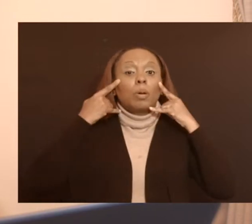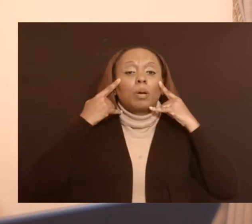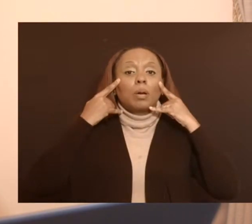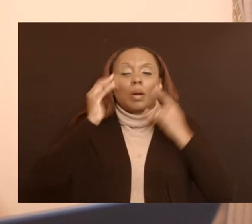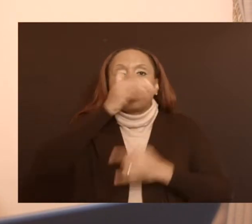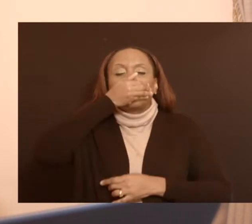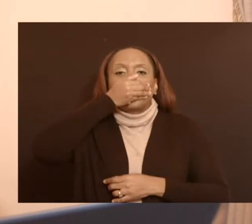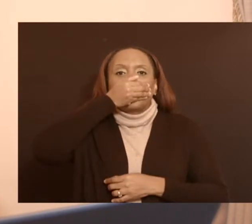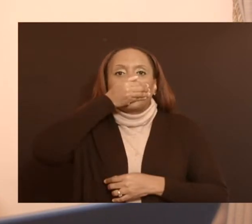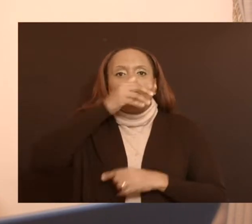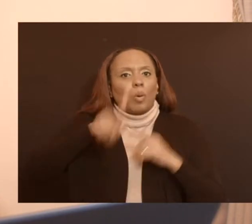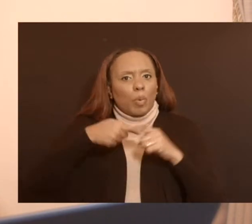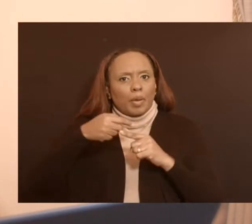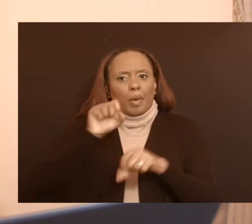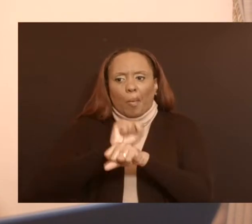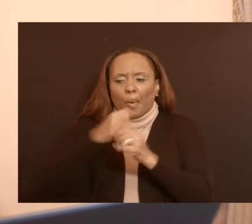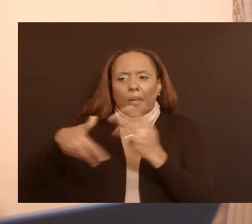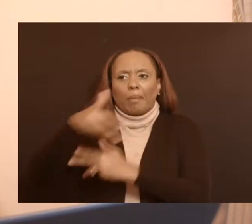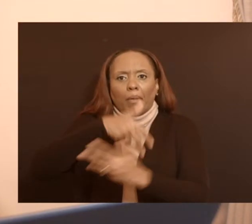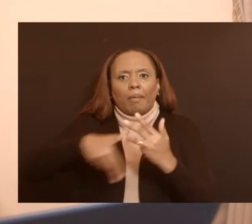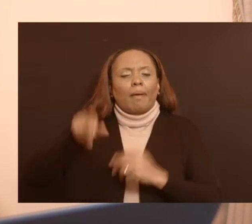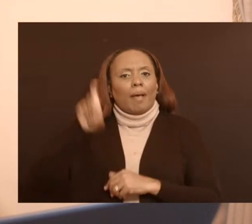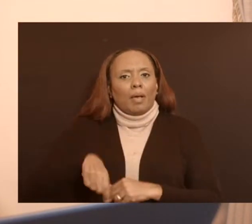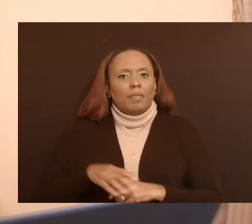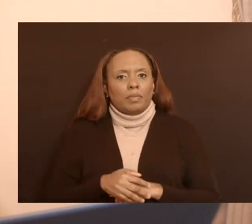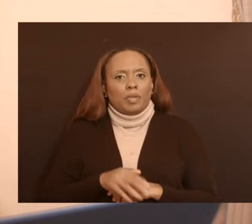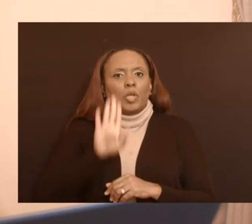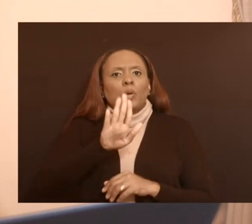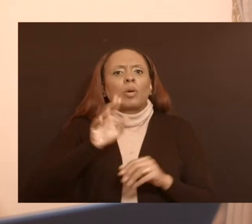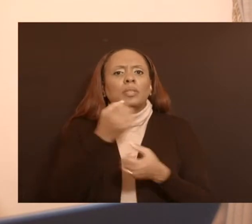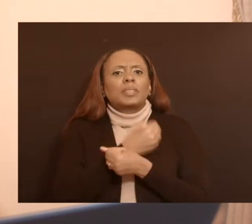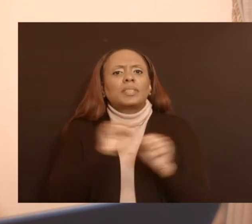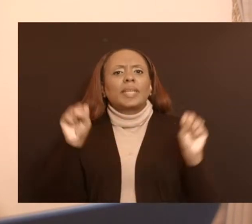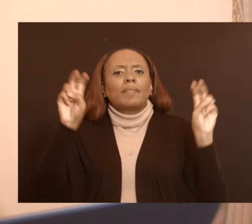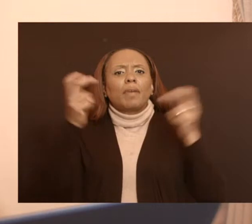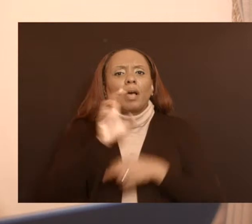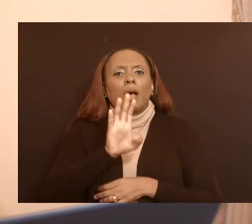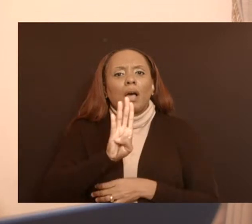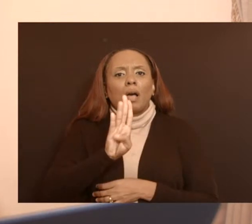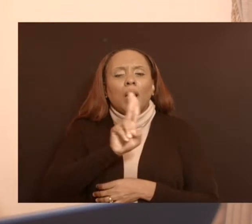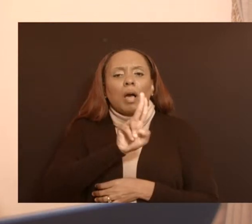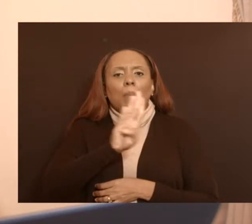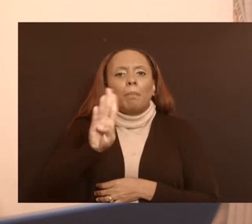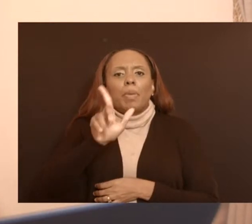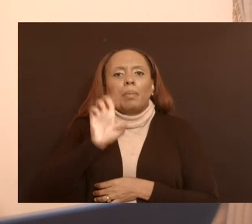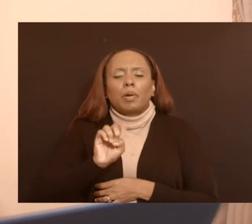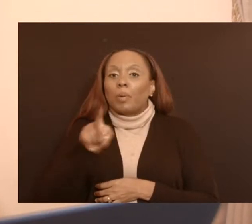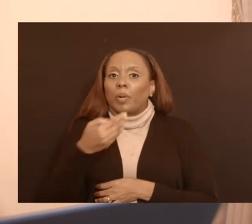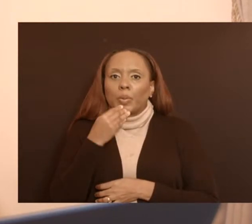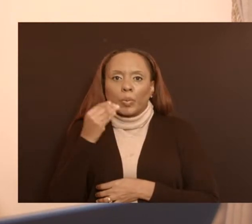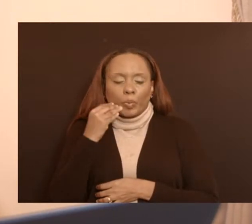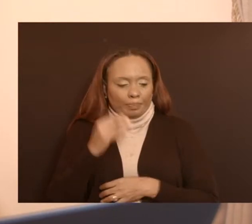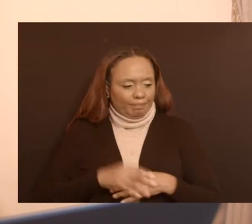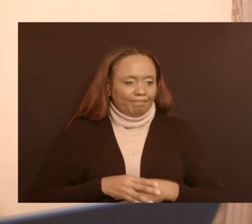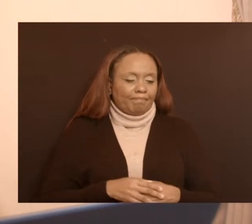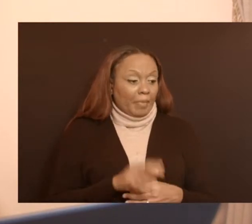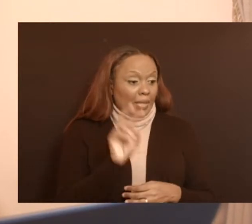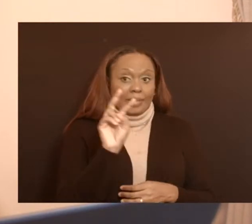but repetition is good. The second cluster that we've been